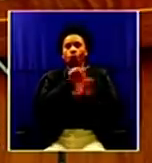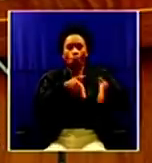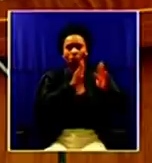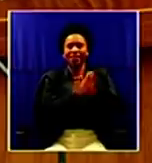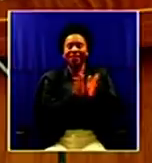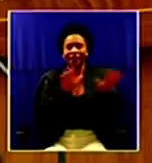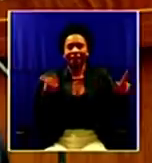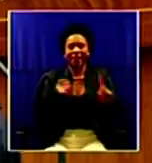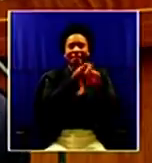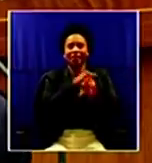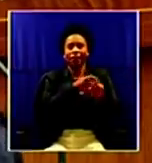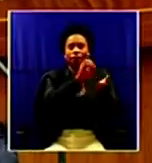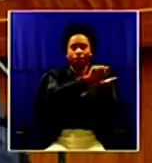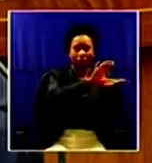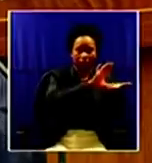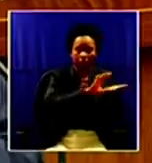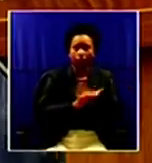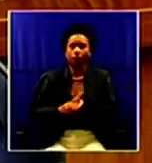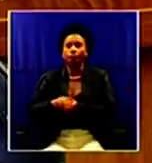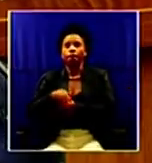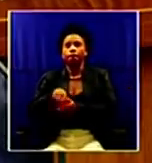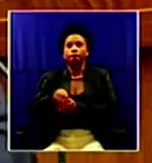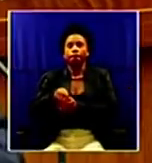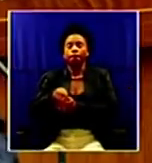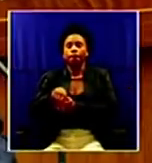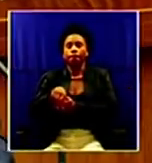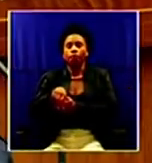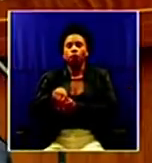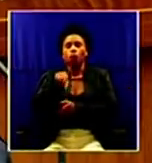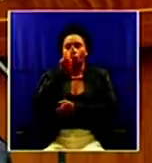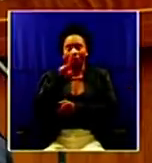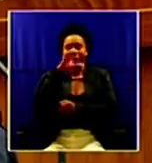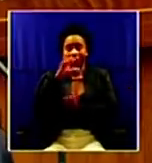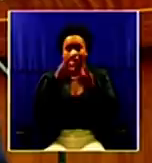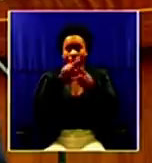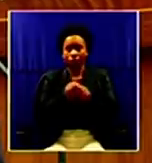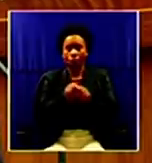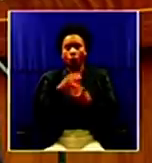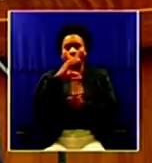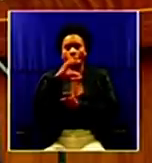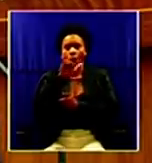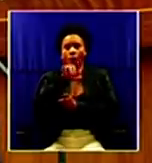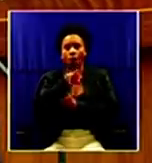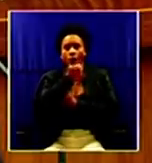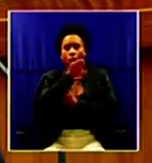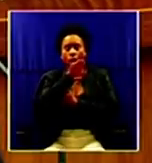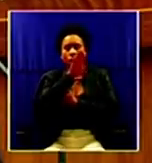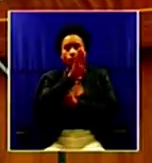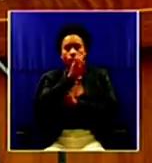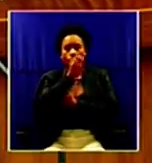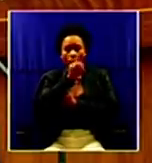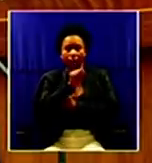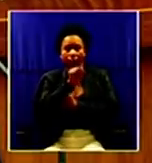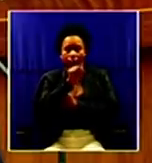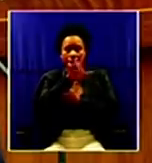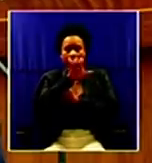per liter for the carbon fuel levy. This is important to emphasize because